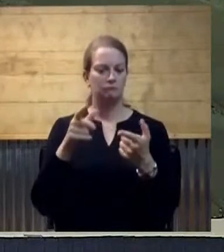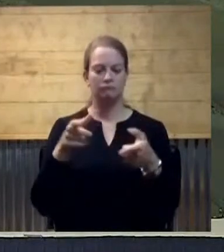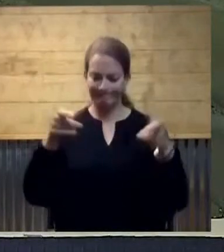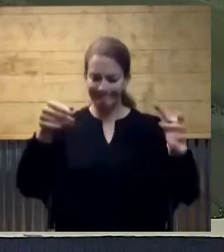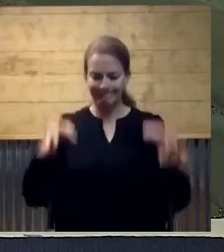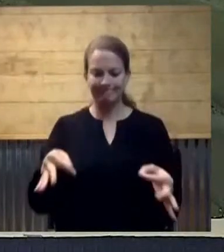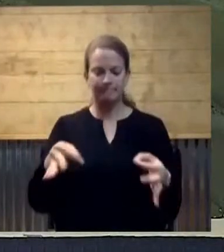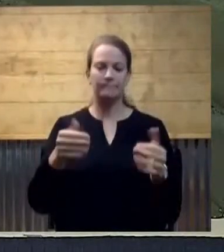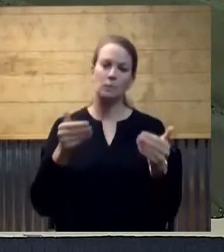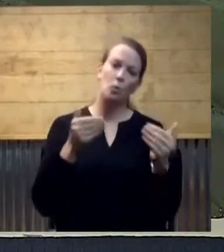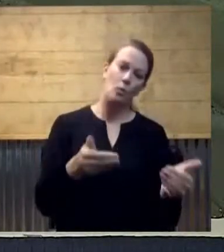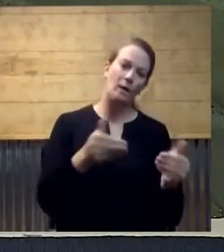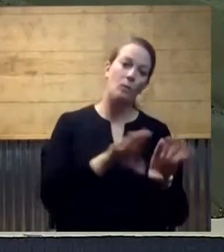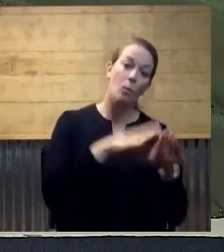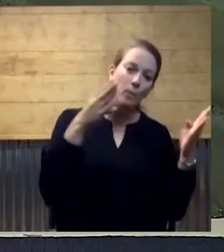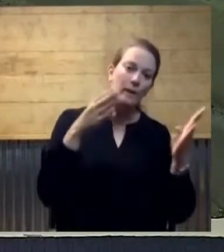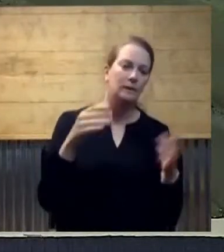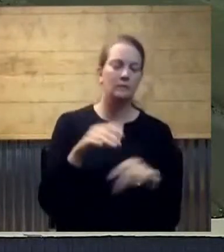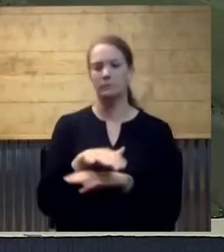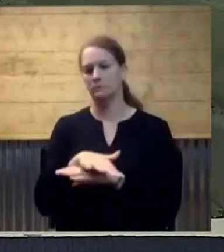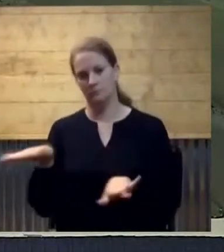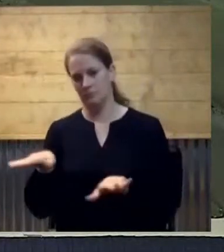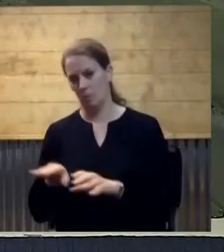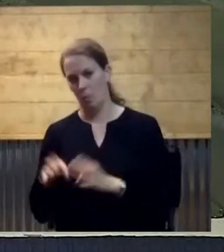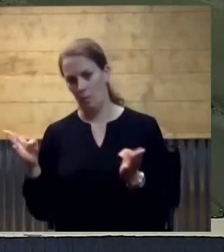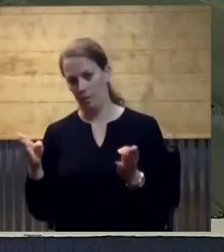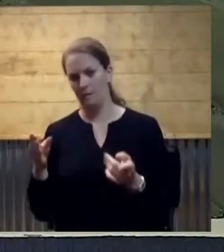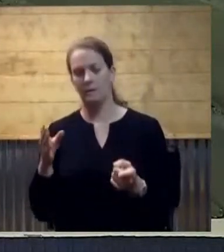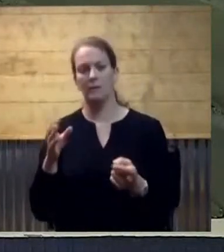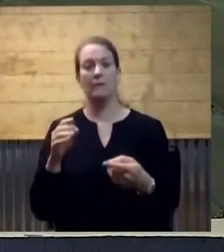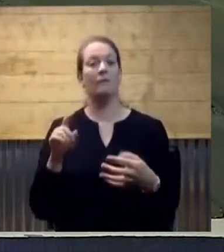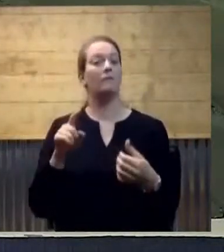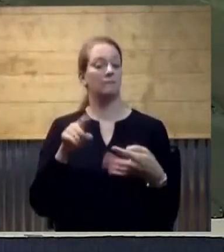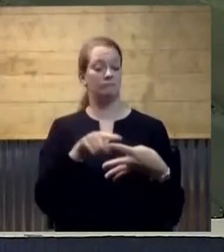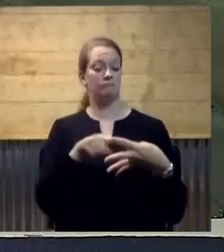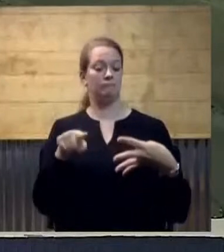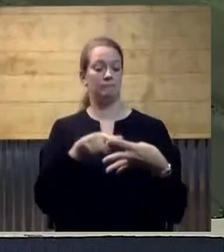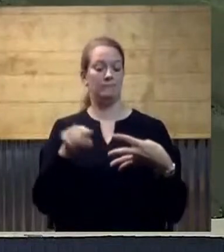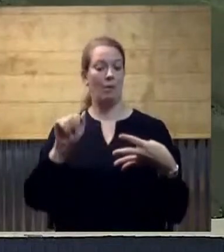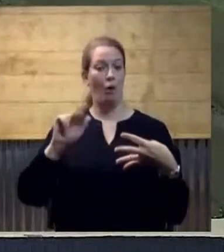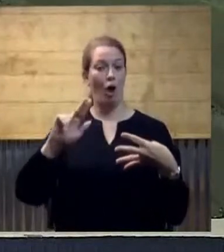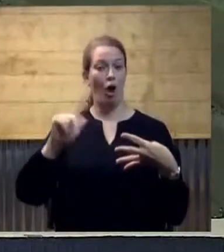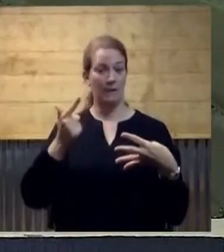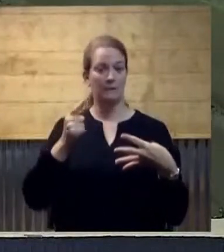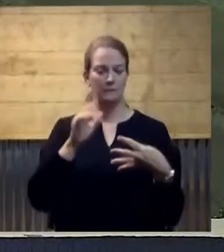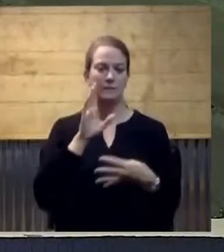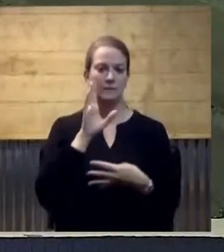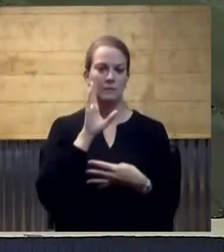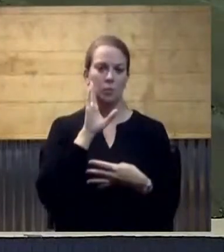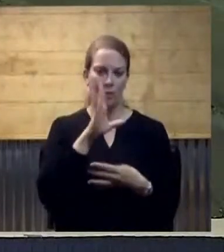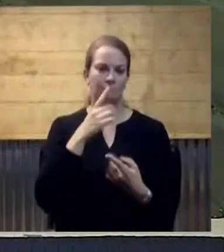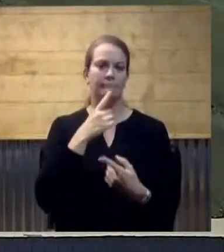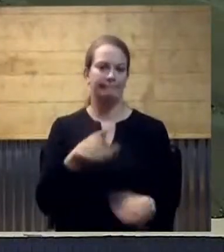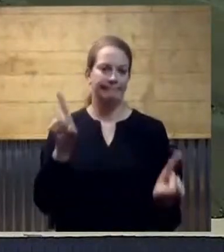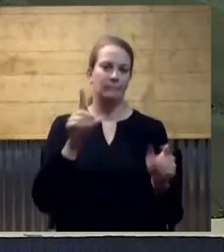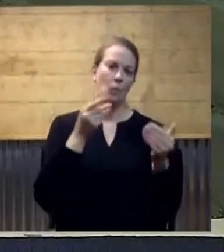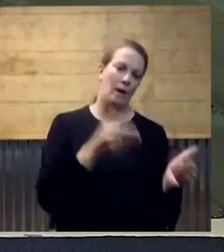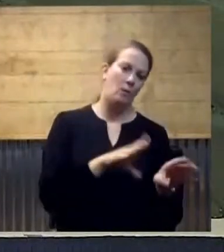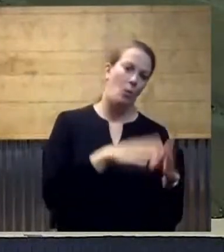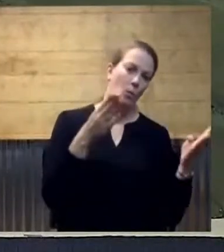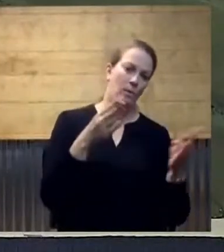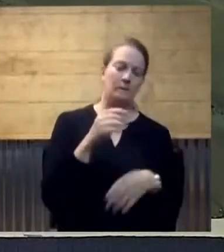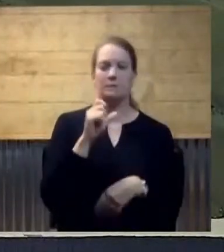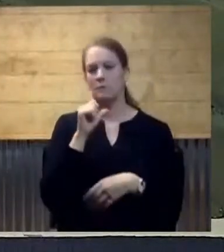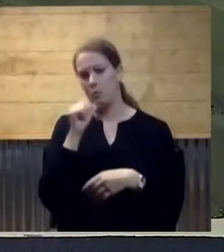school district will reopen, and that will be the first week of August. Your follow-up question should